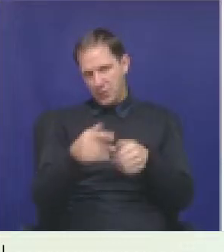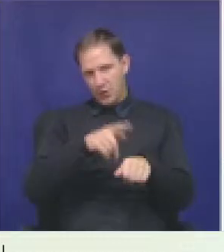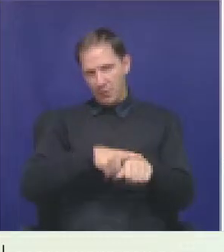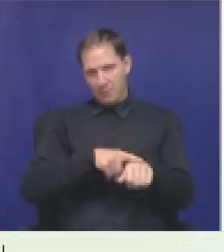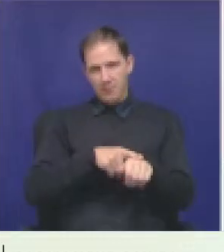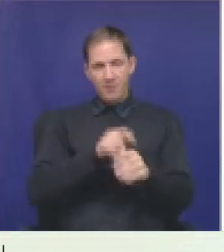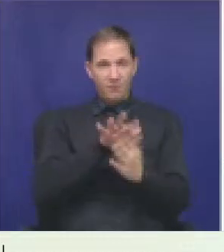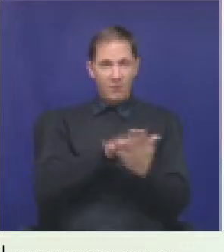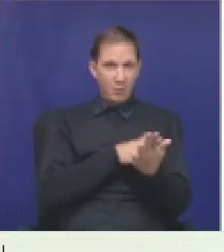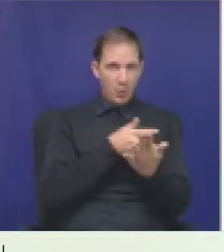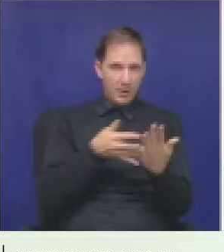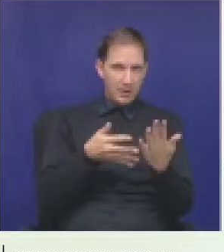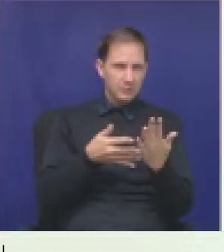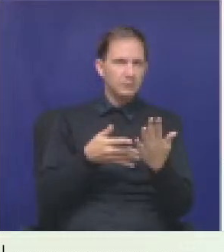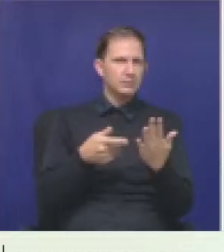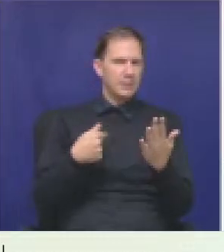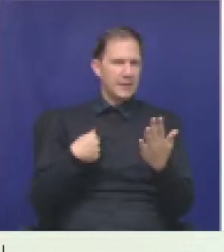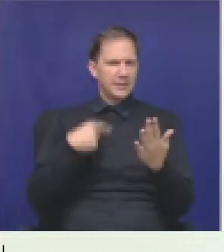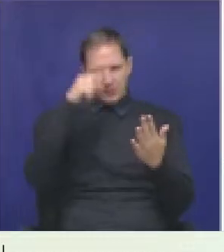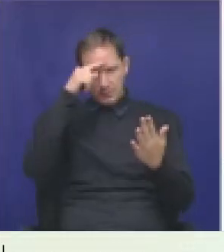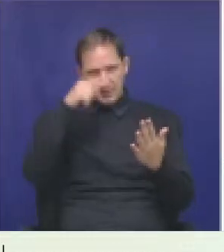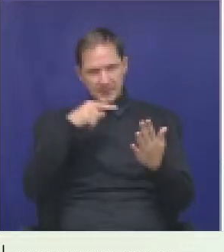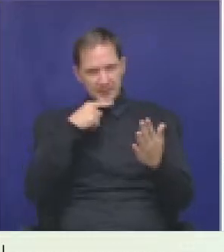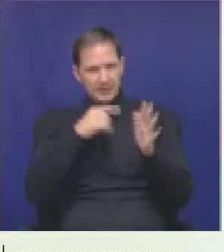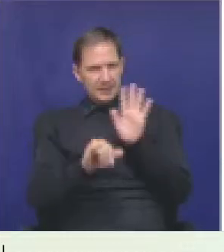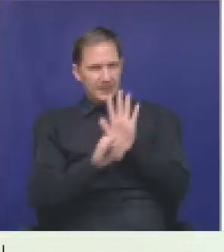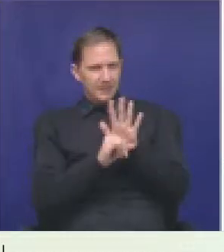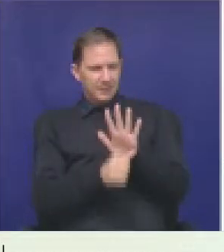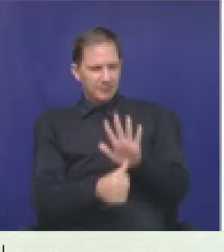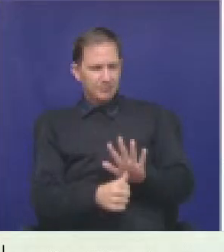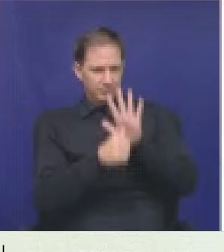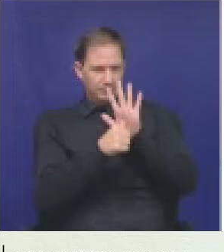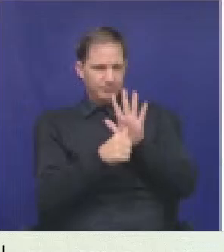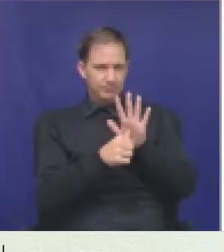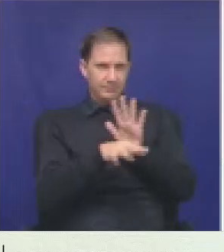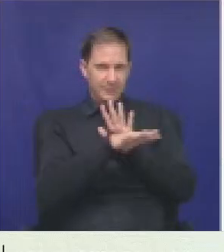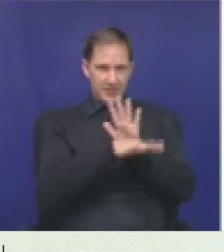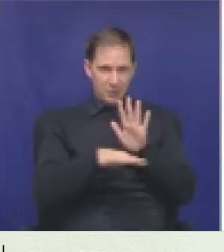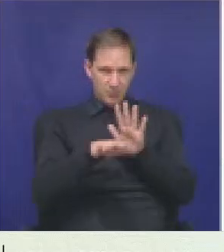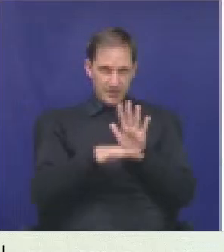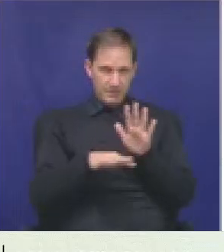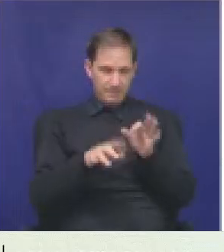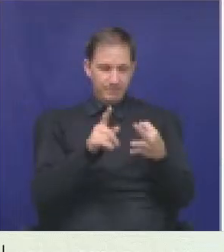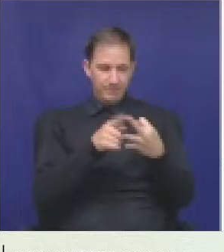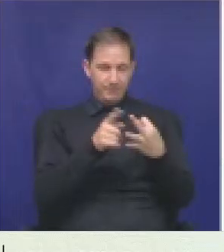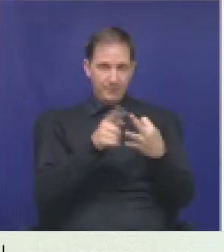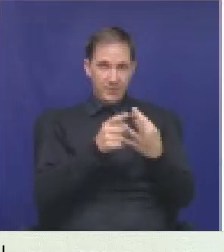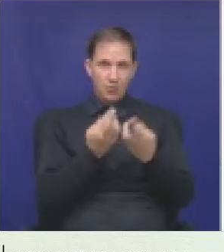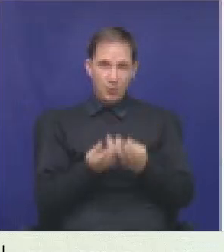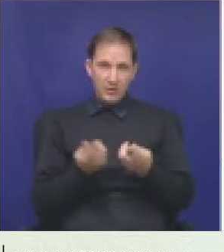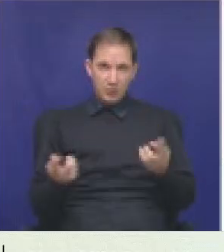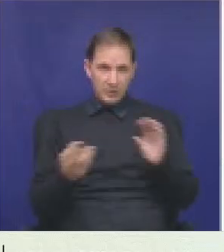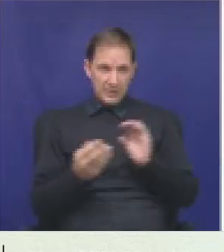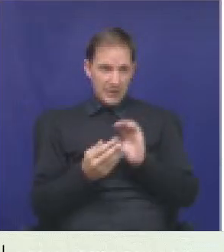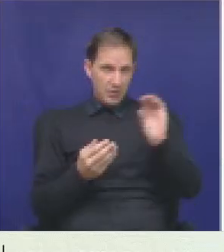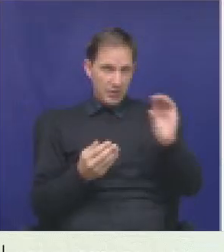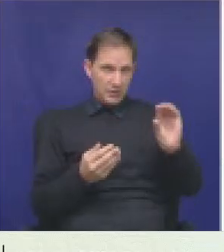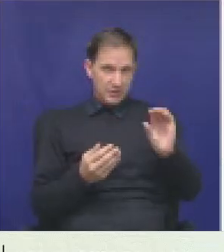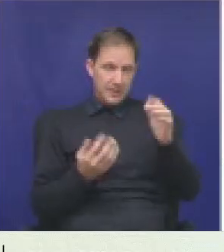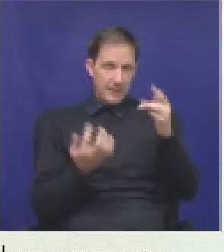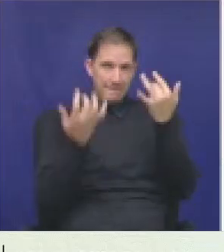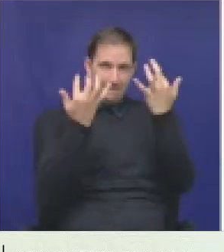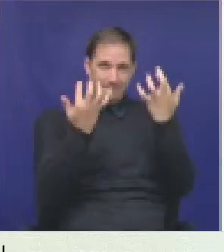the committee has identified key areas requiring attention, including resource allocation and budget constraints impacting